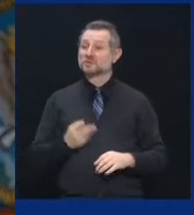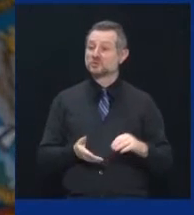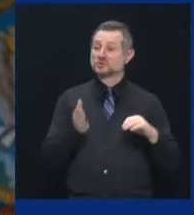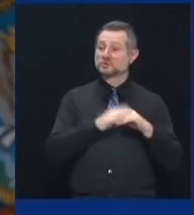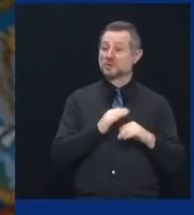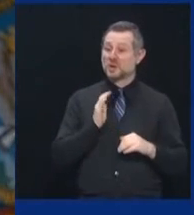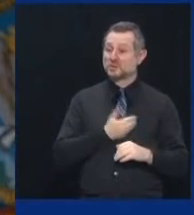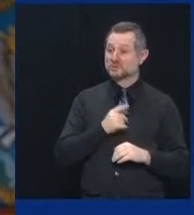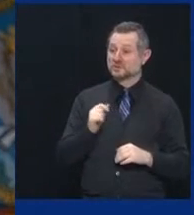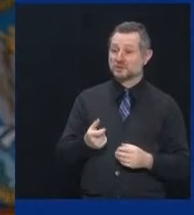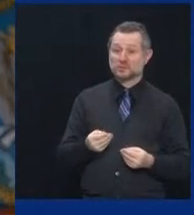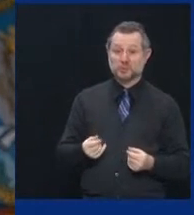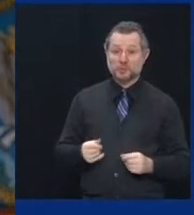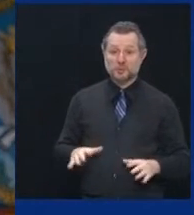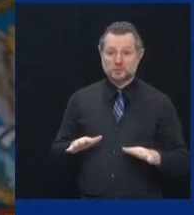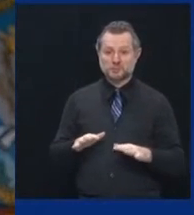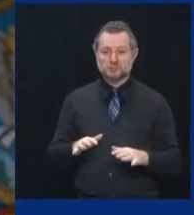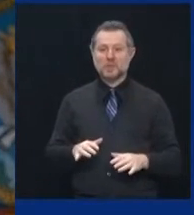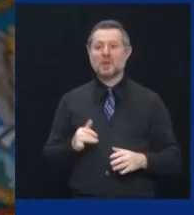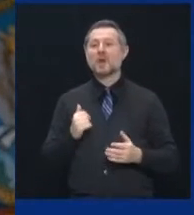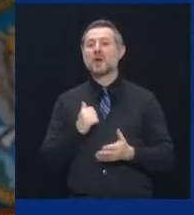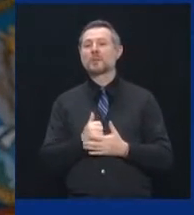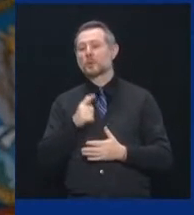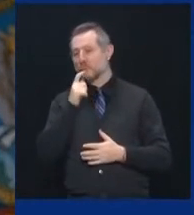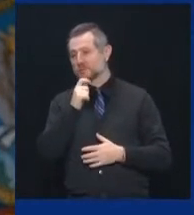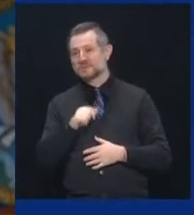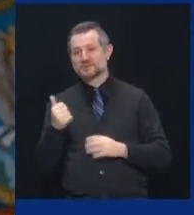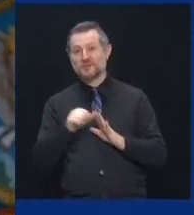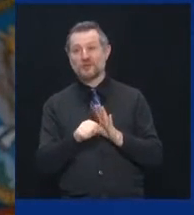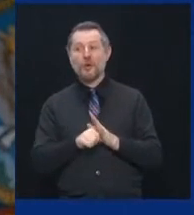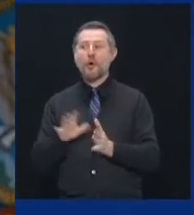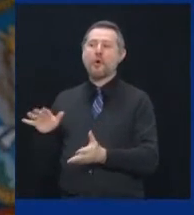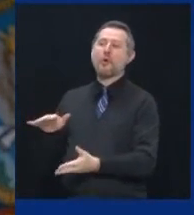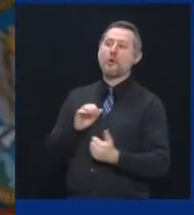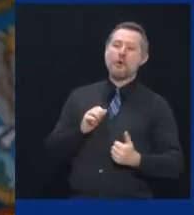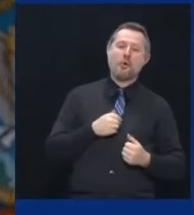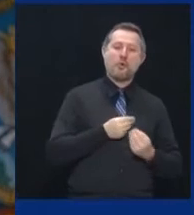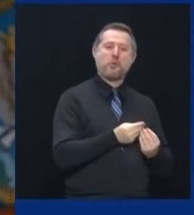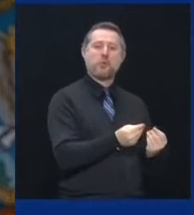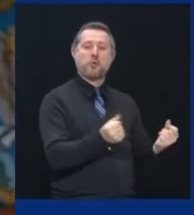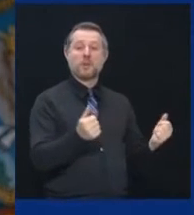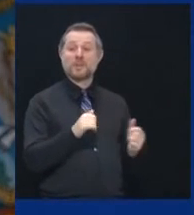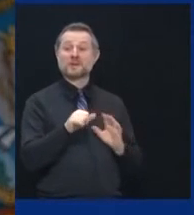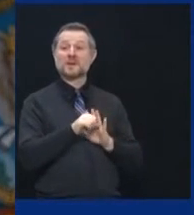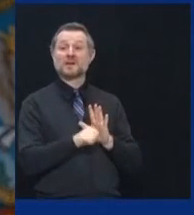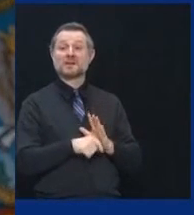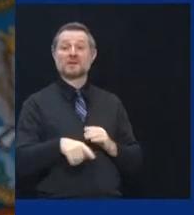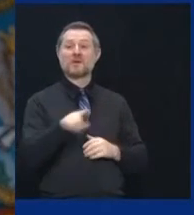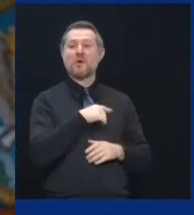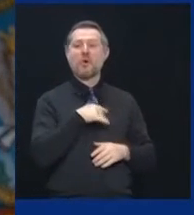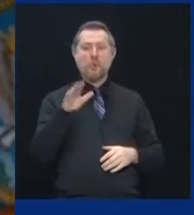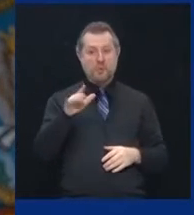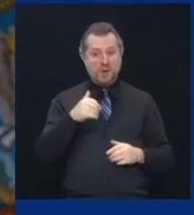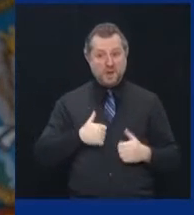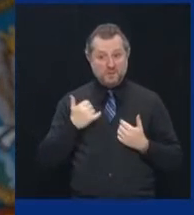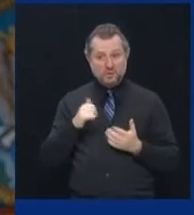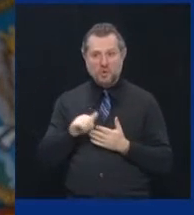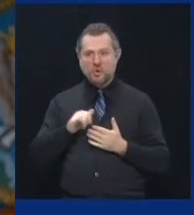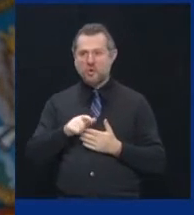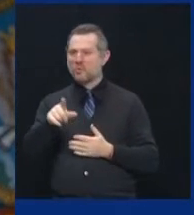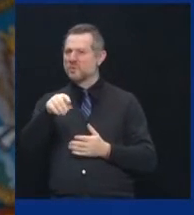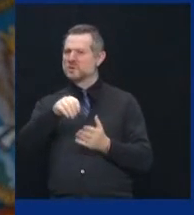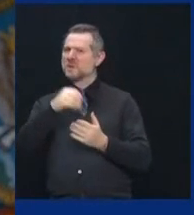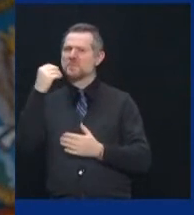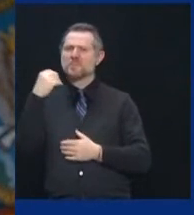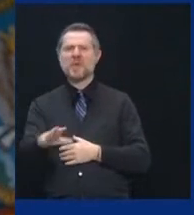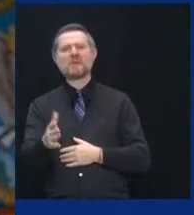to benefit other states, and those states then appeal to our residents to relocate to